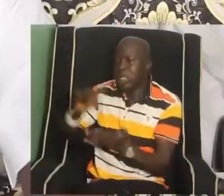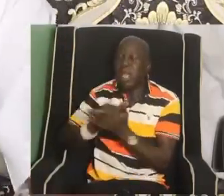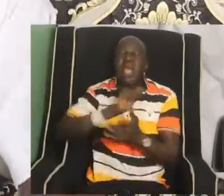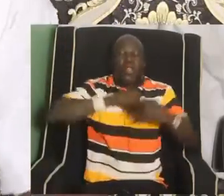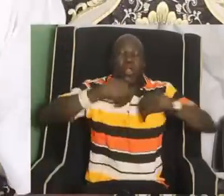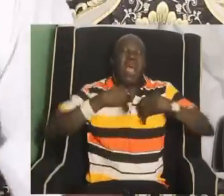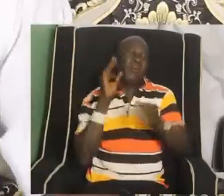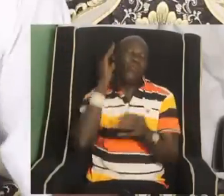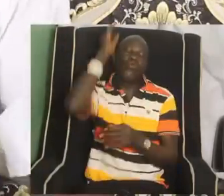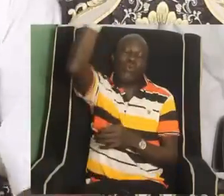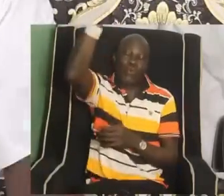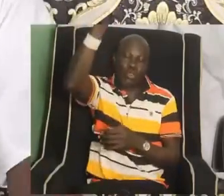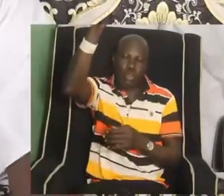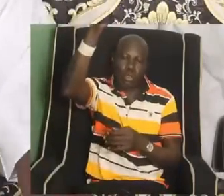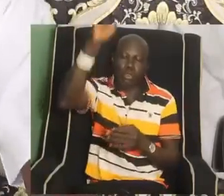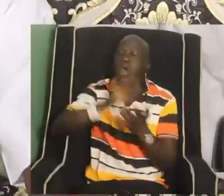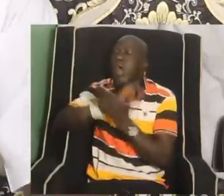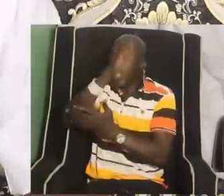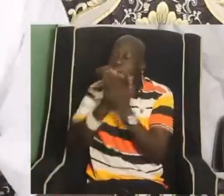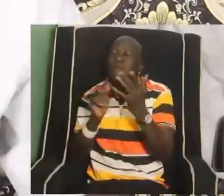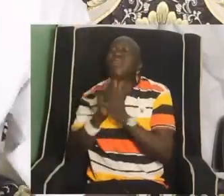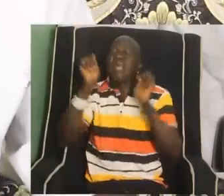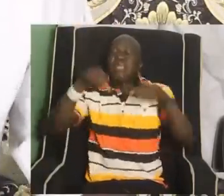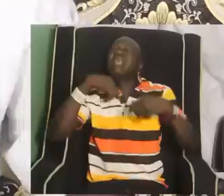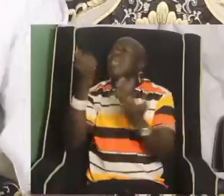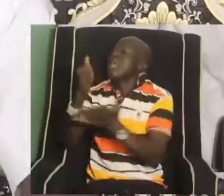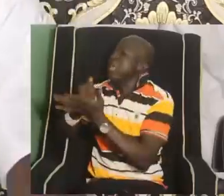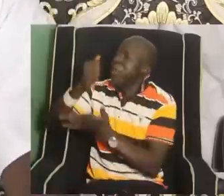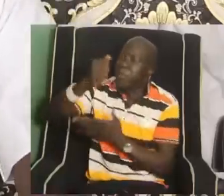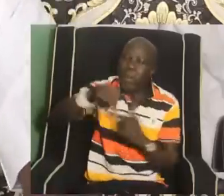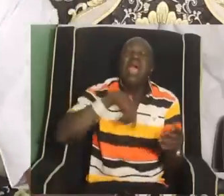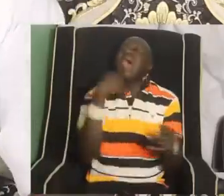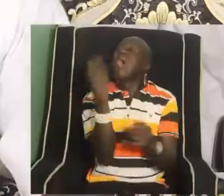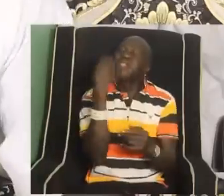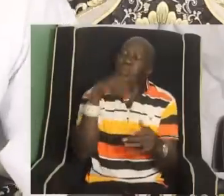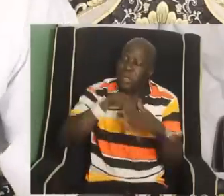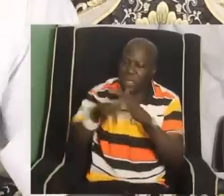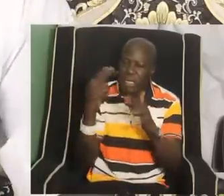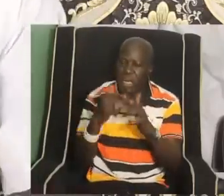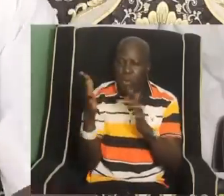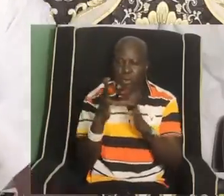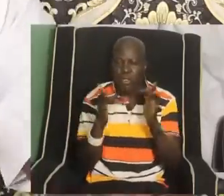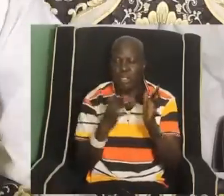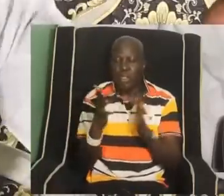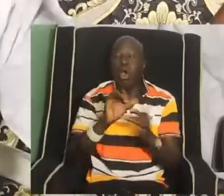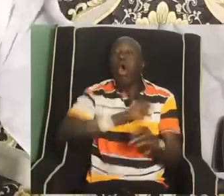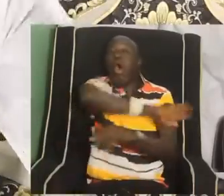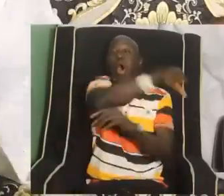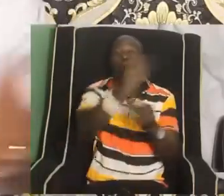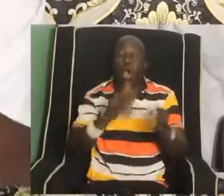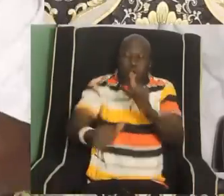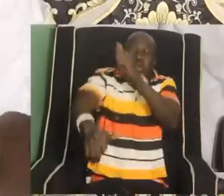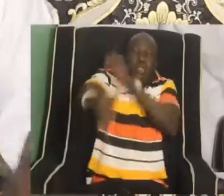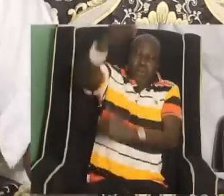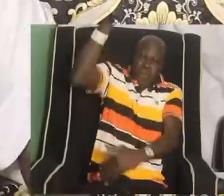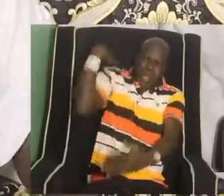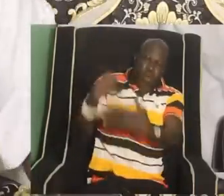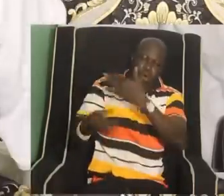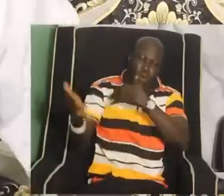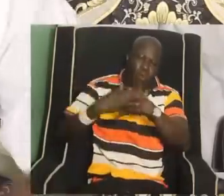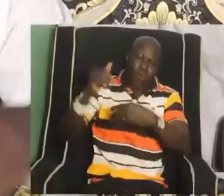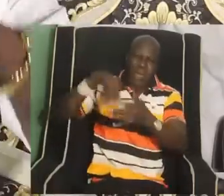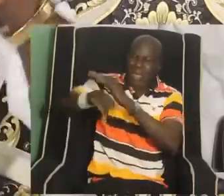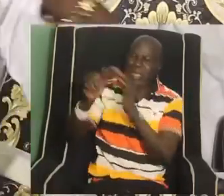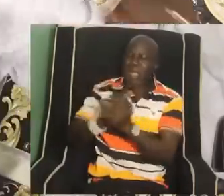dẹ́ lọ́jọ́ ọ̀la. Sọ lè sọ mi sá. Can you say amen? Mo wí lórúkọ Olúwa. I pronounce the name of Olúwa. Ogun adánibara sẹ́yìn. Battle set